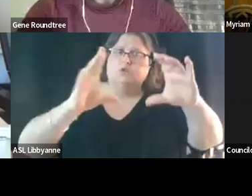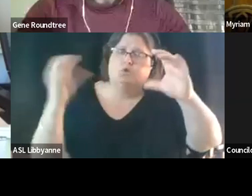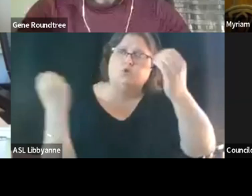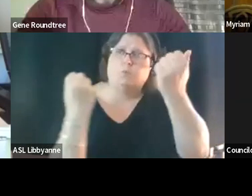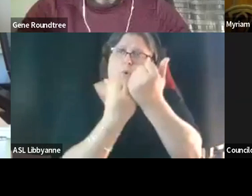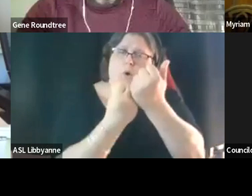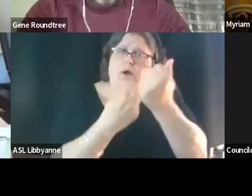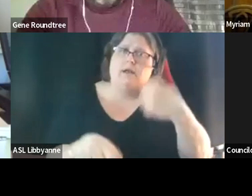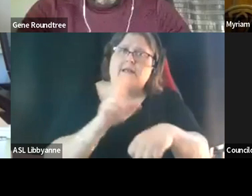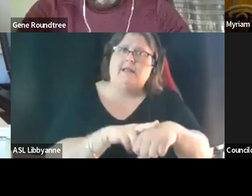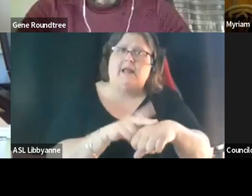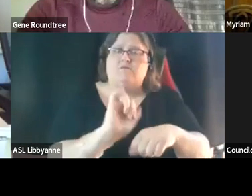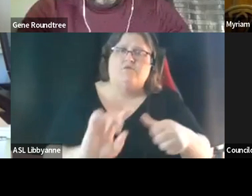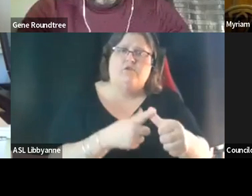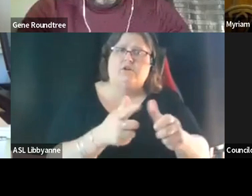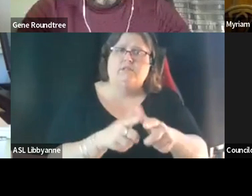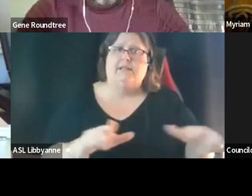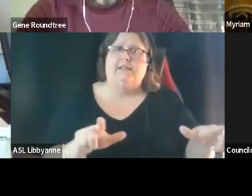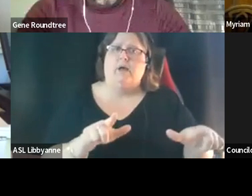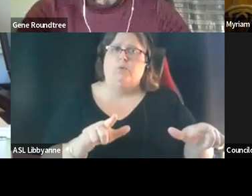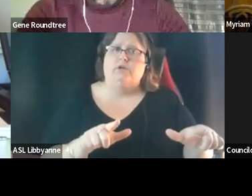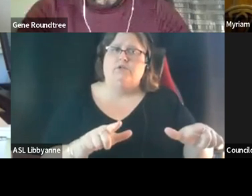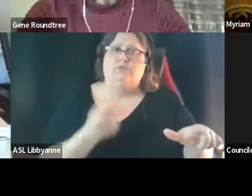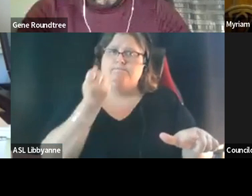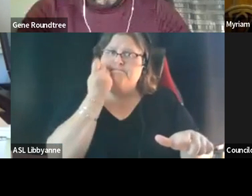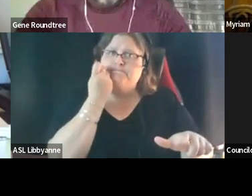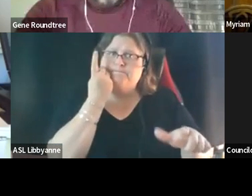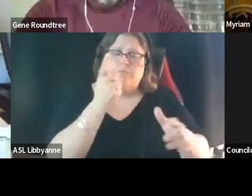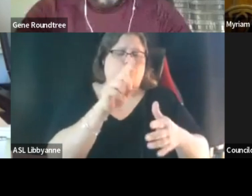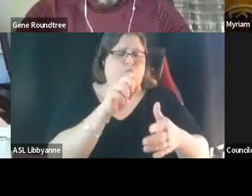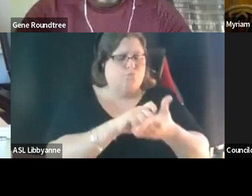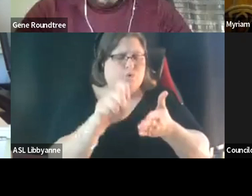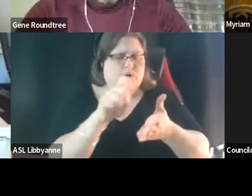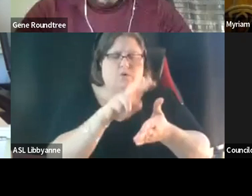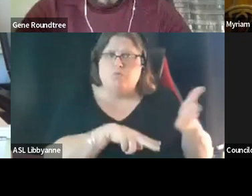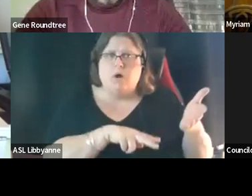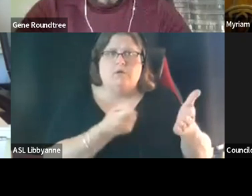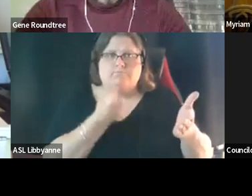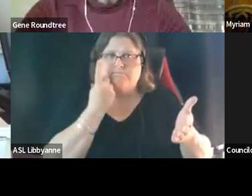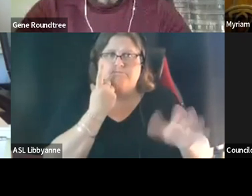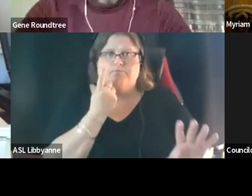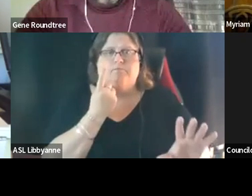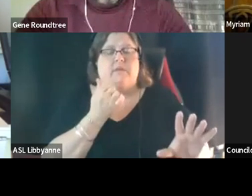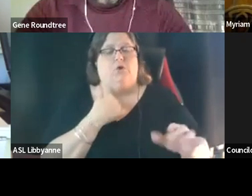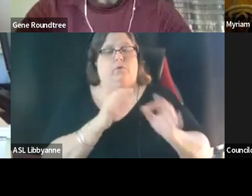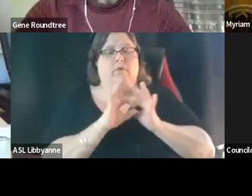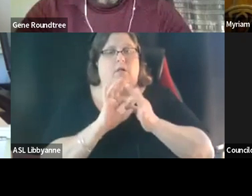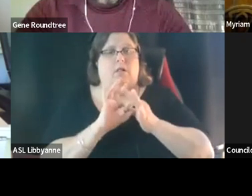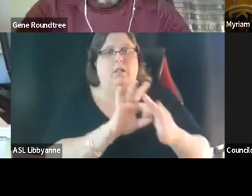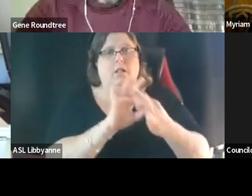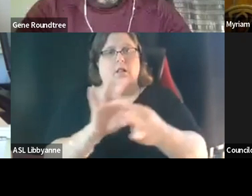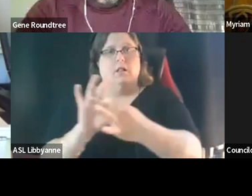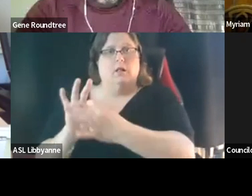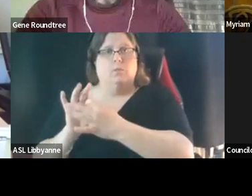language literacy? How have you collaborated with families and communities to foster strong